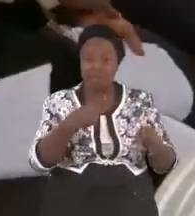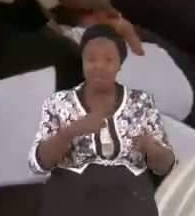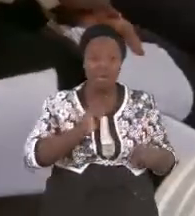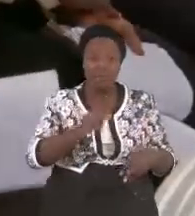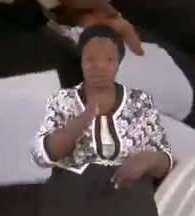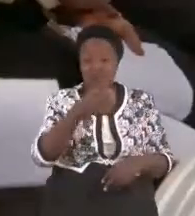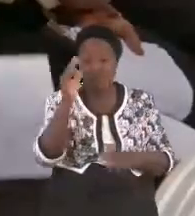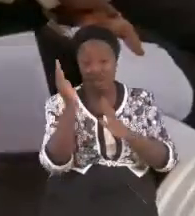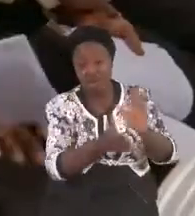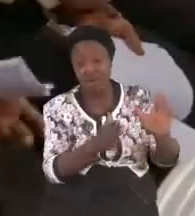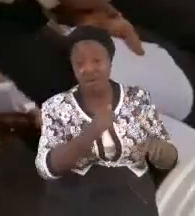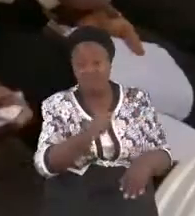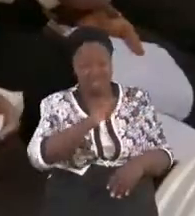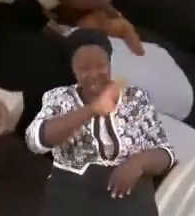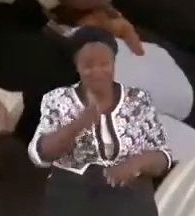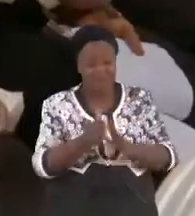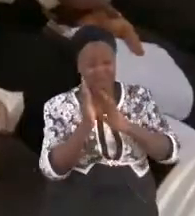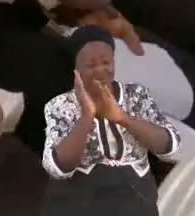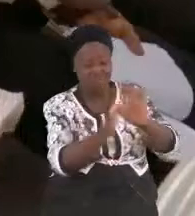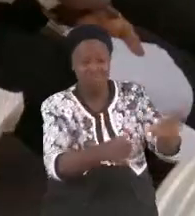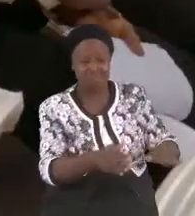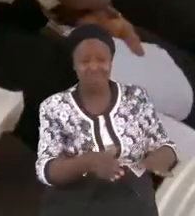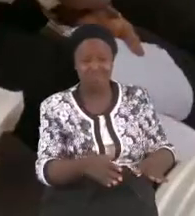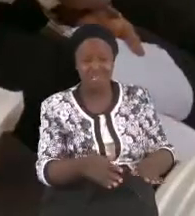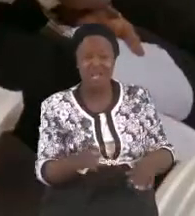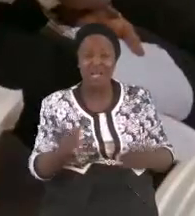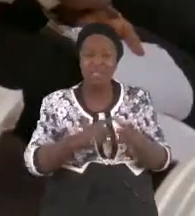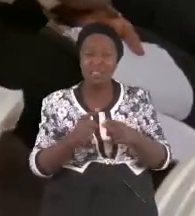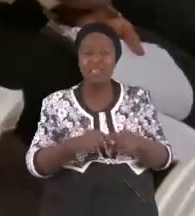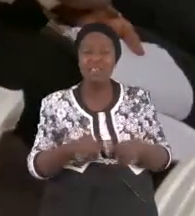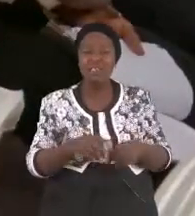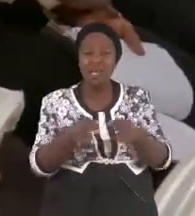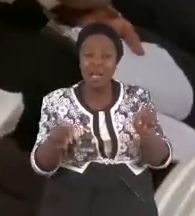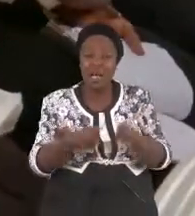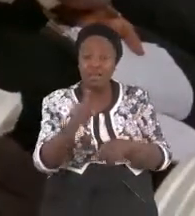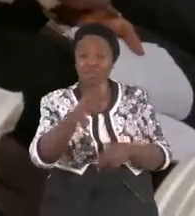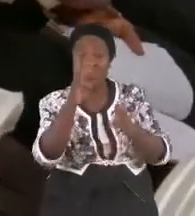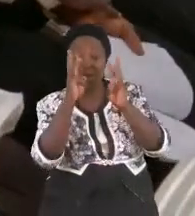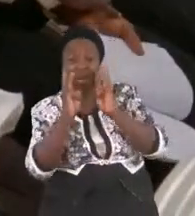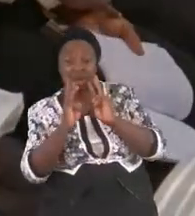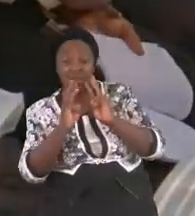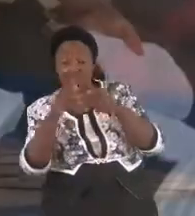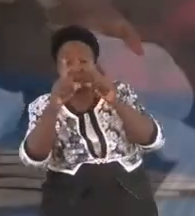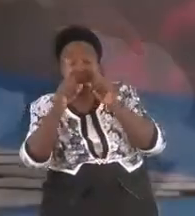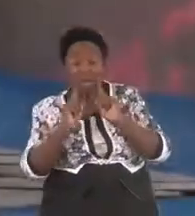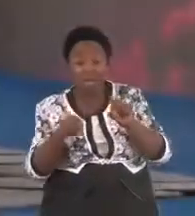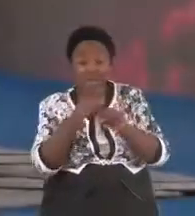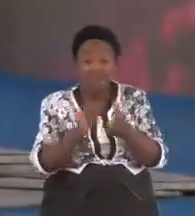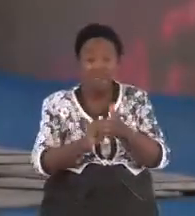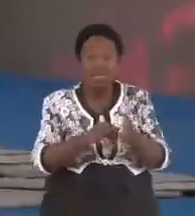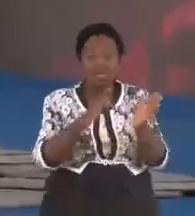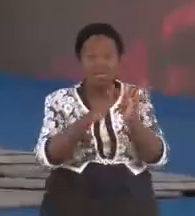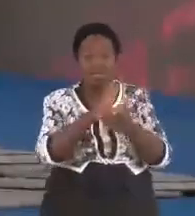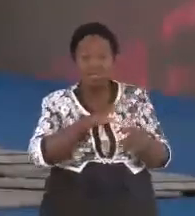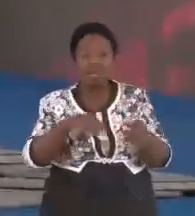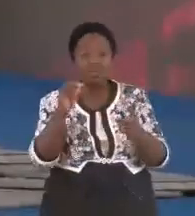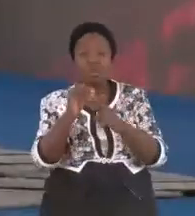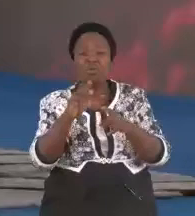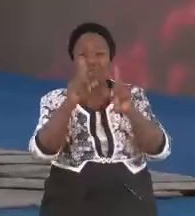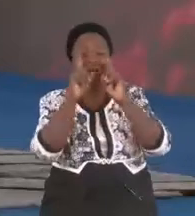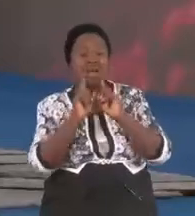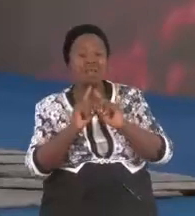He cries when you cry. He's sorrowful when you are sorrowful. He came to that grave and he